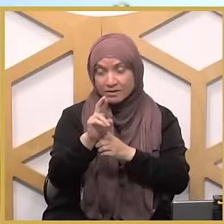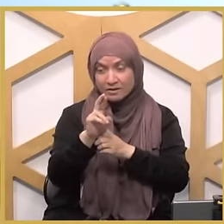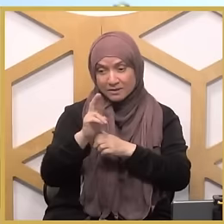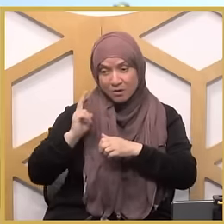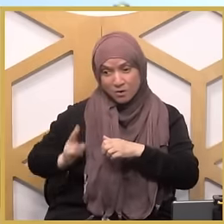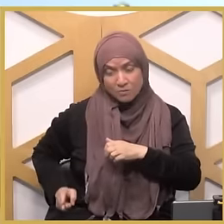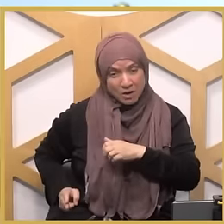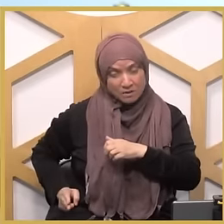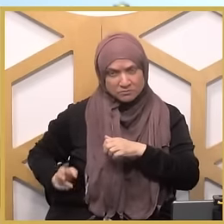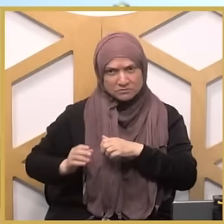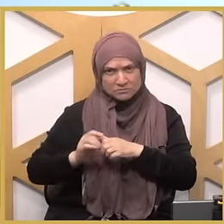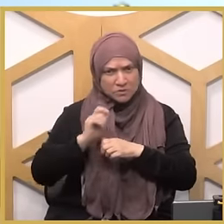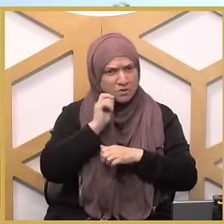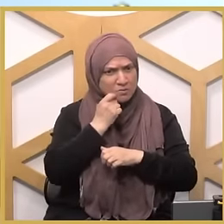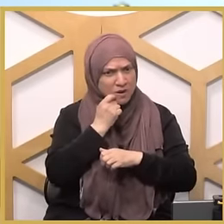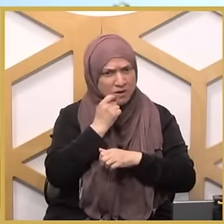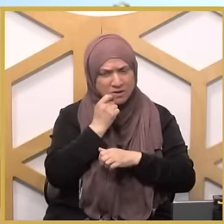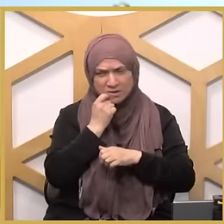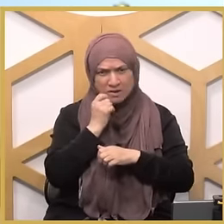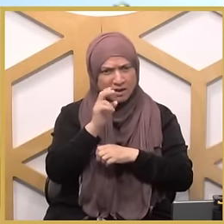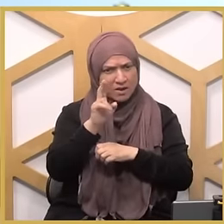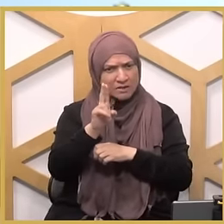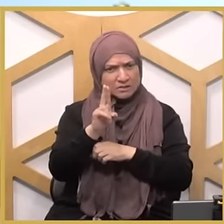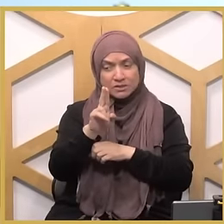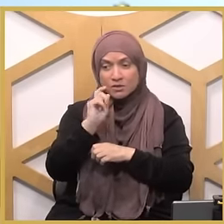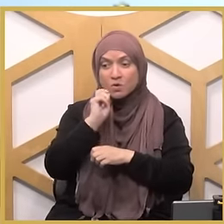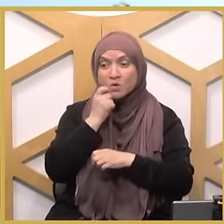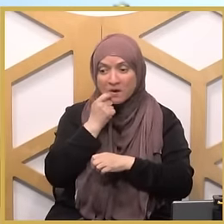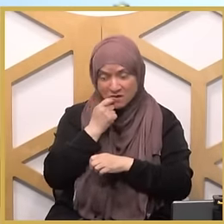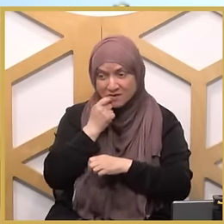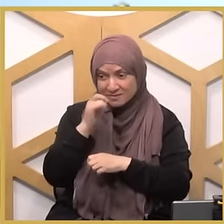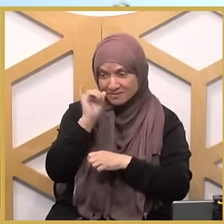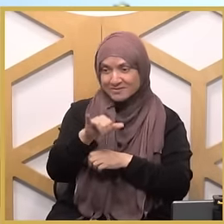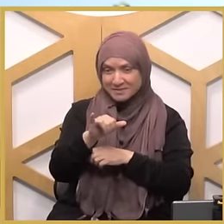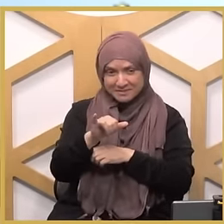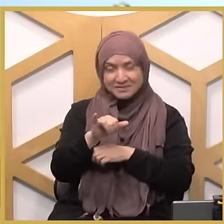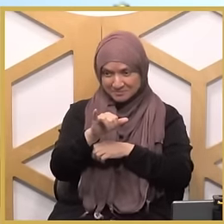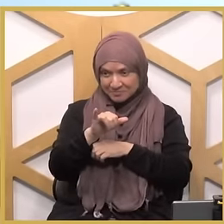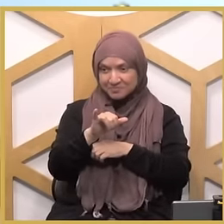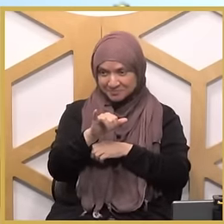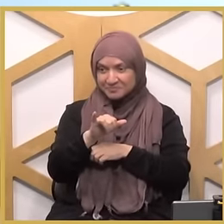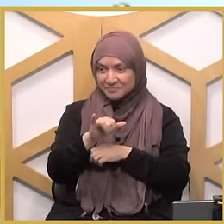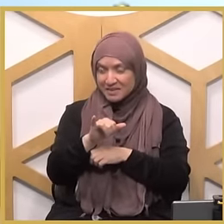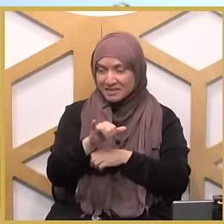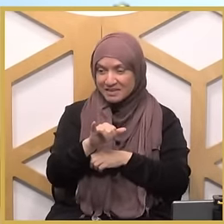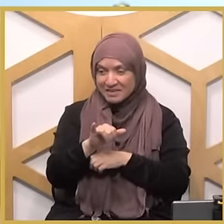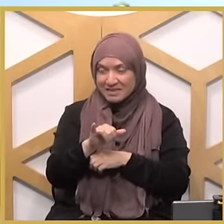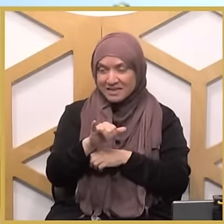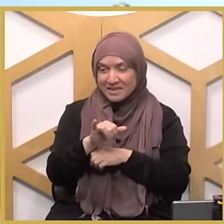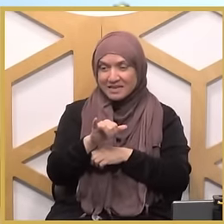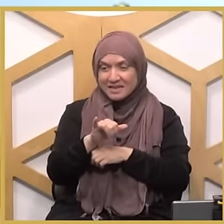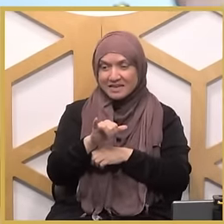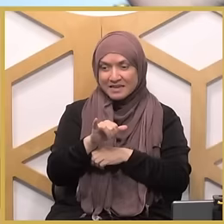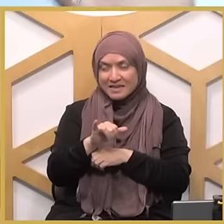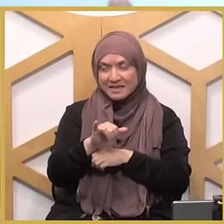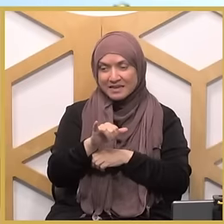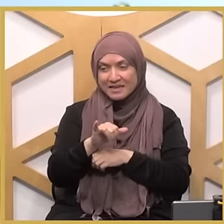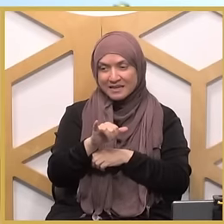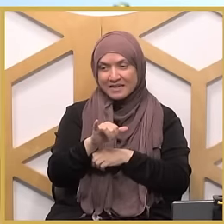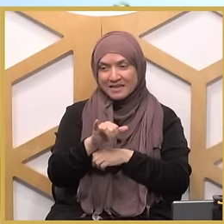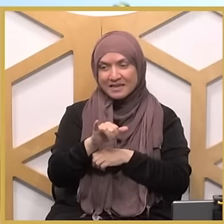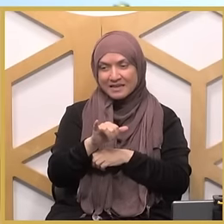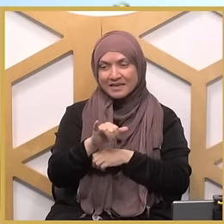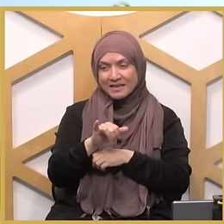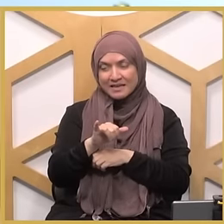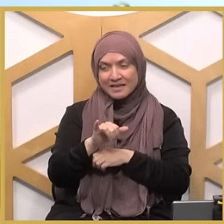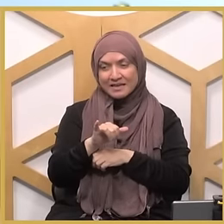Uthman is the exception. Lived into his 80s, right? Late 80s. Radiallahu ta'ala anhu. And subhanAllah, the sadaqah,